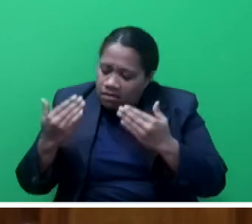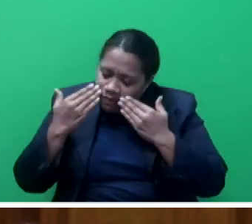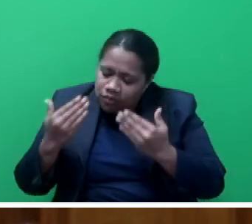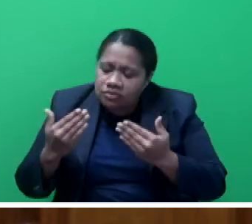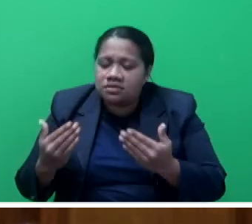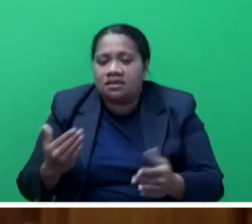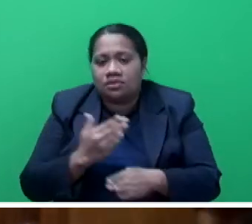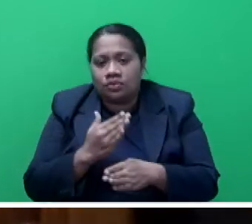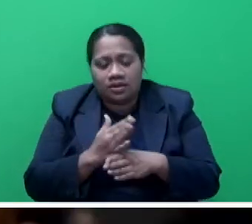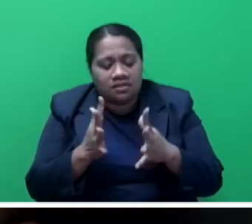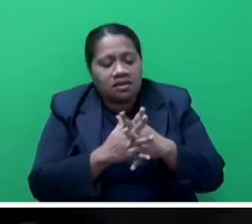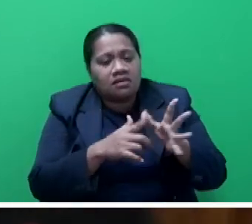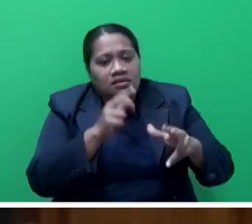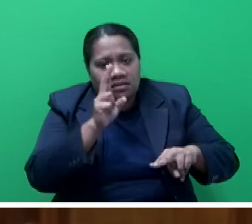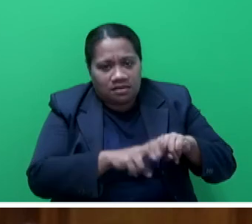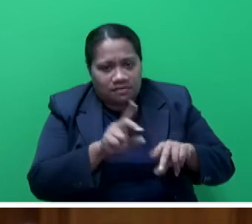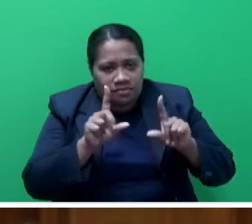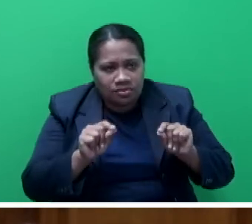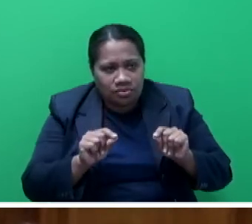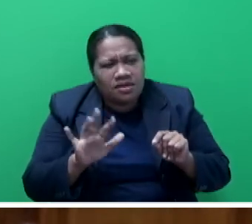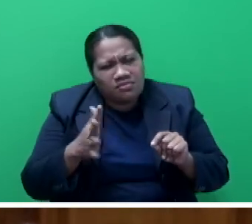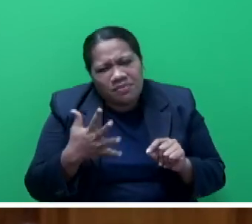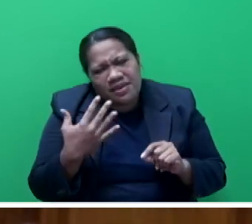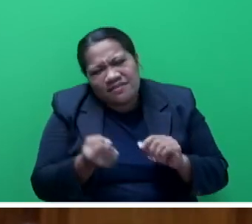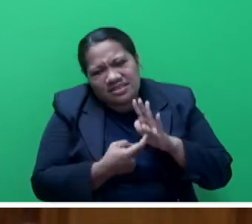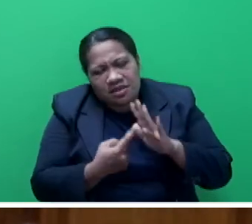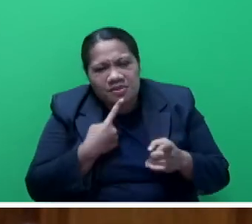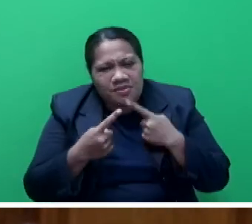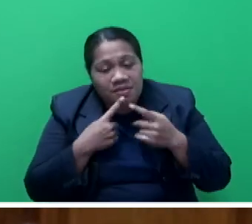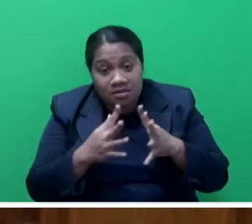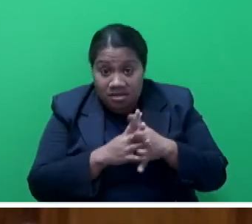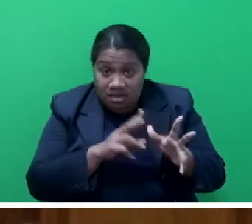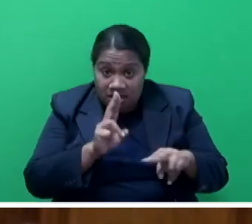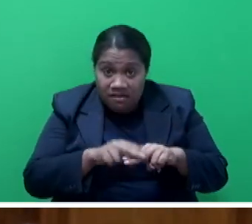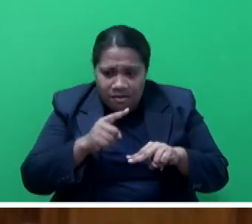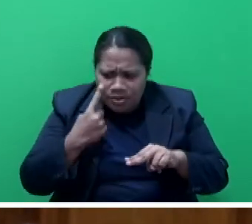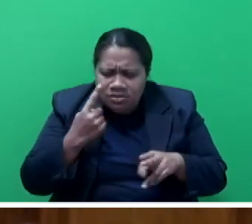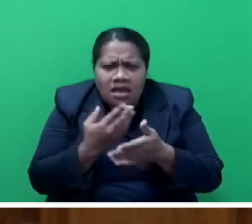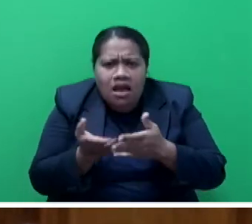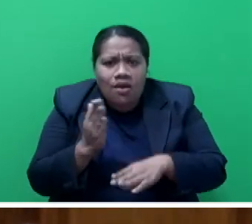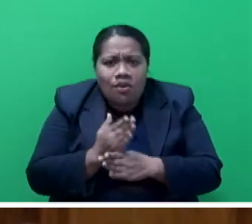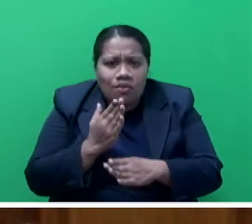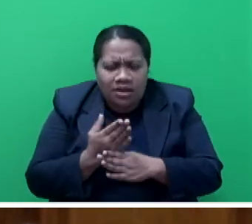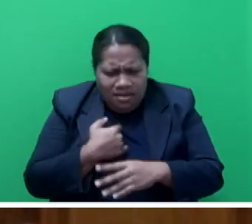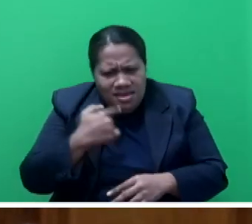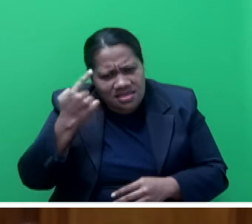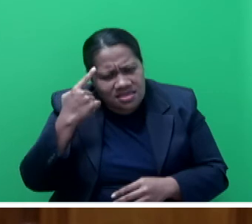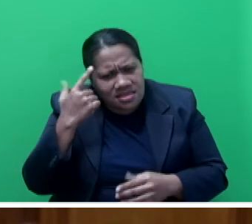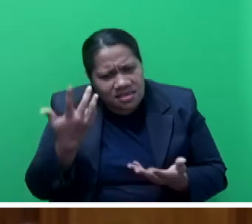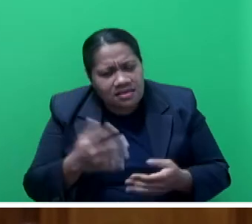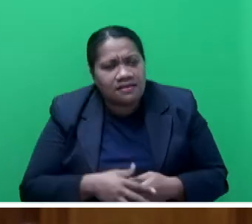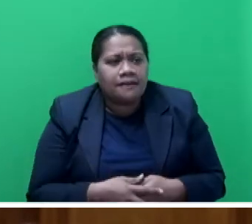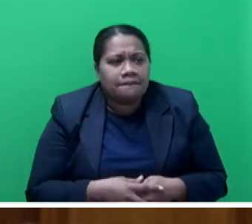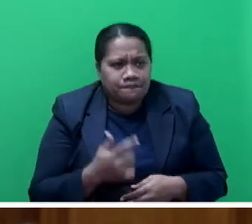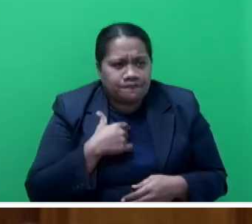Water Authority. There have been a lot of disparaging comments about Water Authority of Fiji, but seeing how they've worked, I think I'm